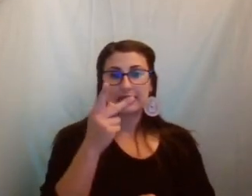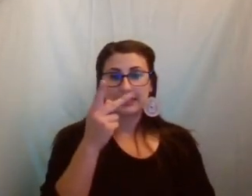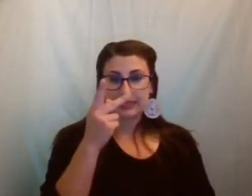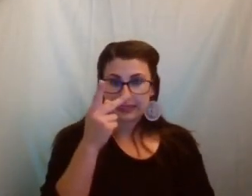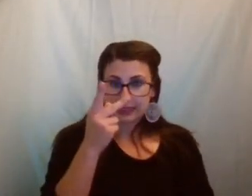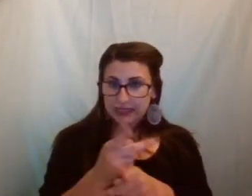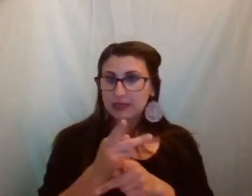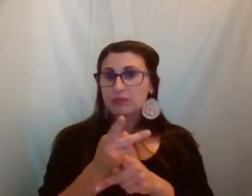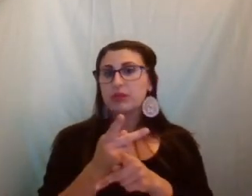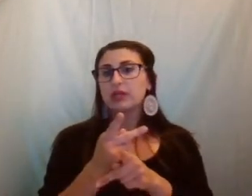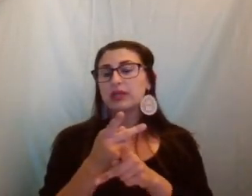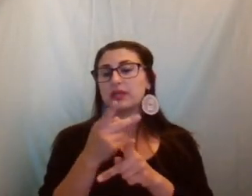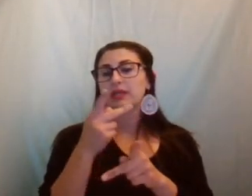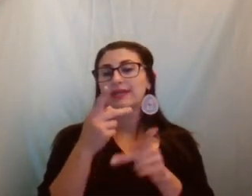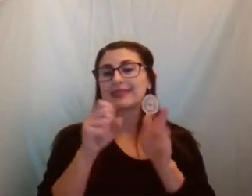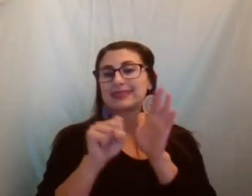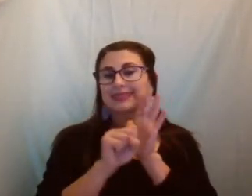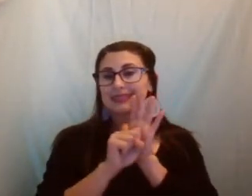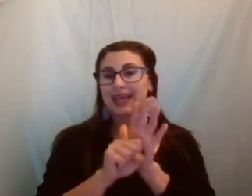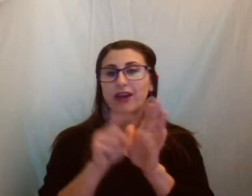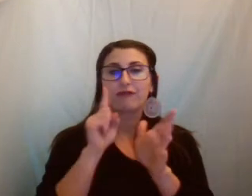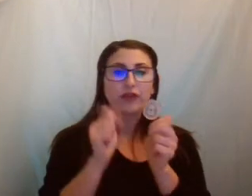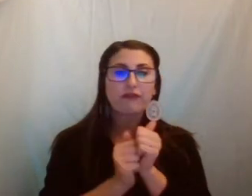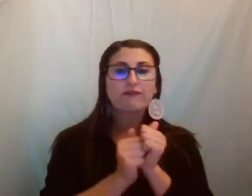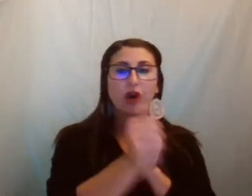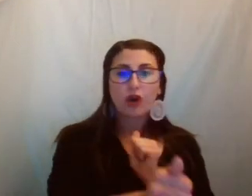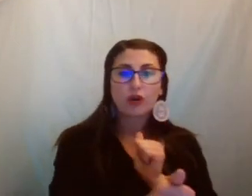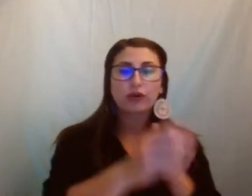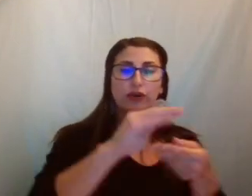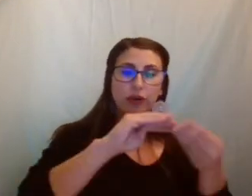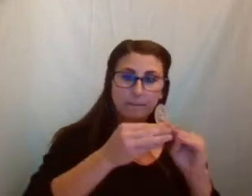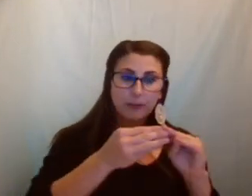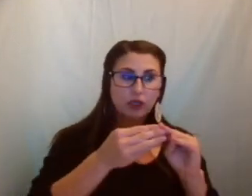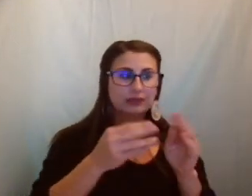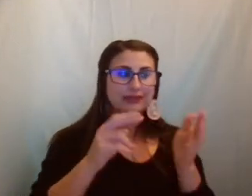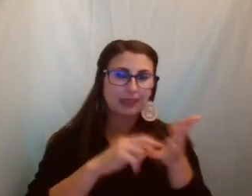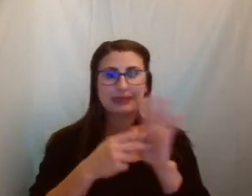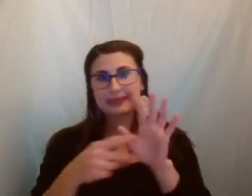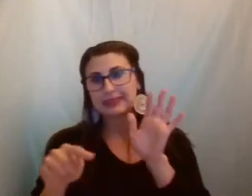Take the sign of the further number, negative, so equals negative 14.